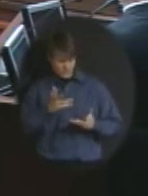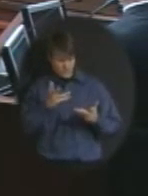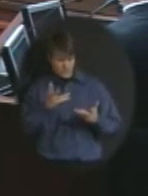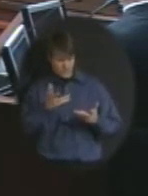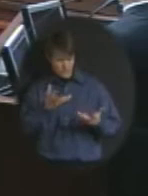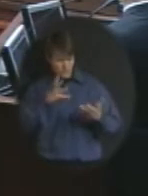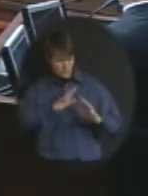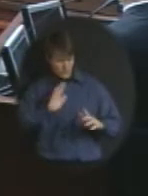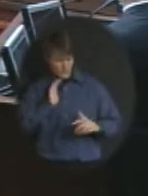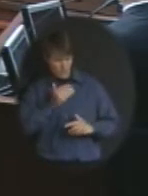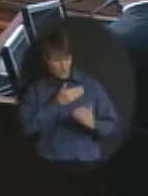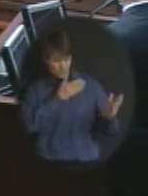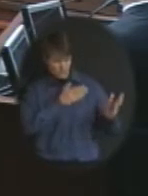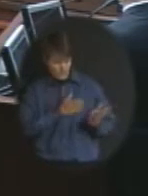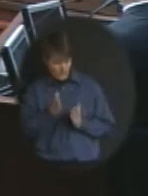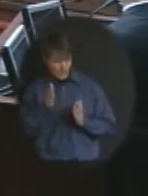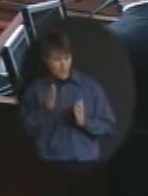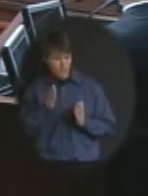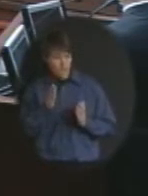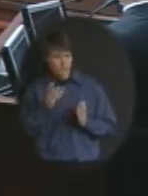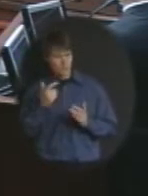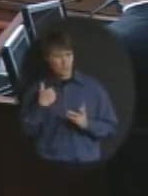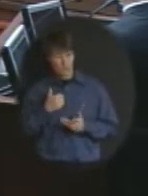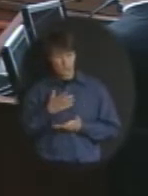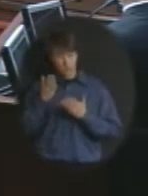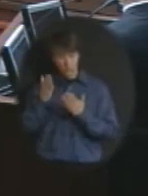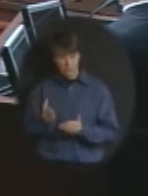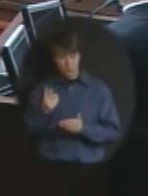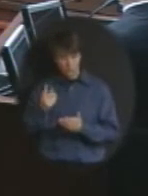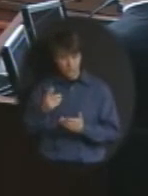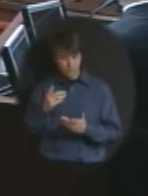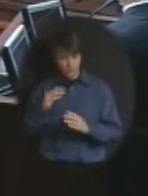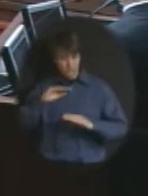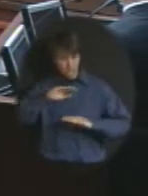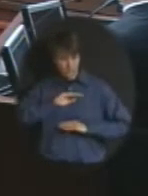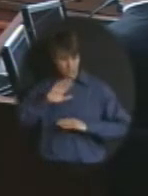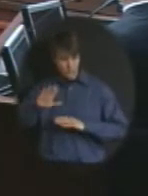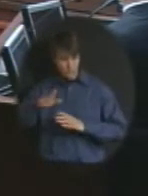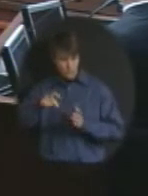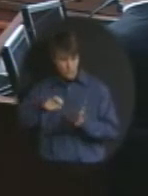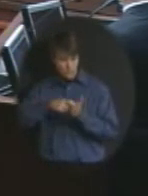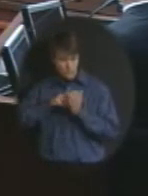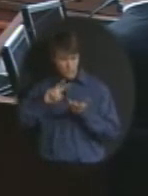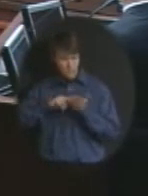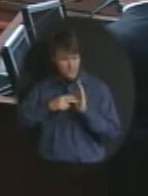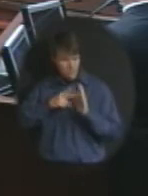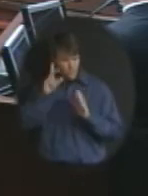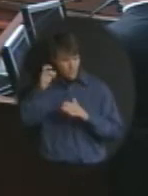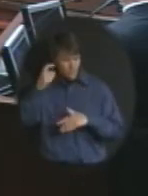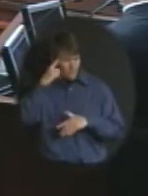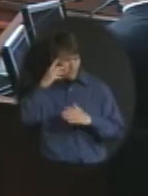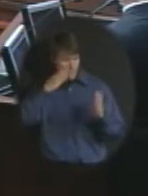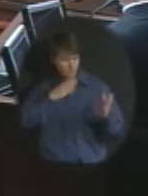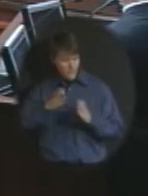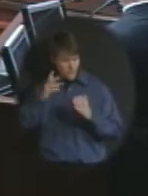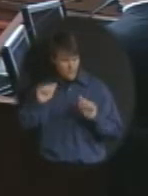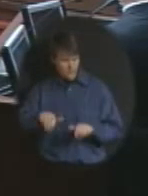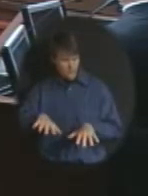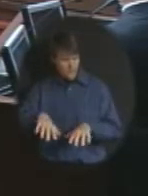our plan offered, if we offer one that meets the prescribed requirements, is there a government plan that they can opt to go